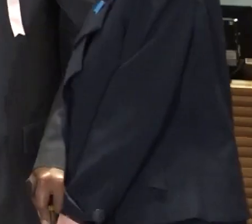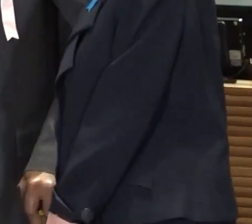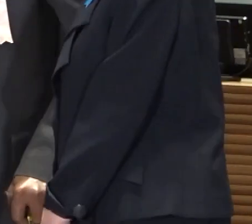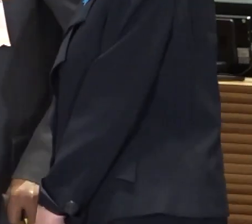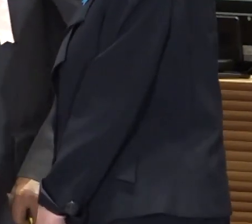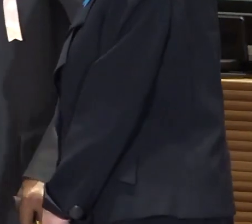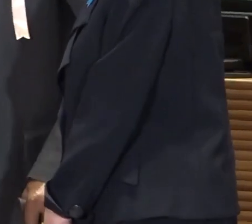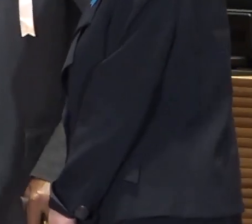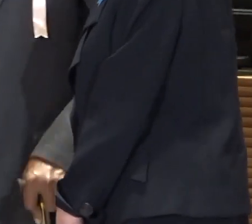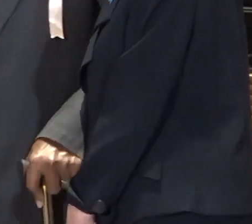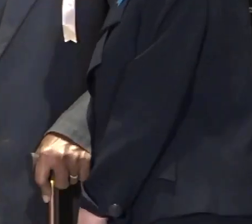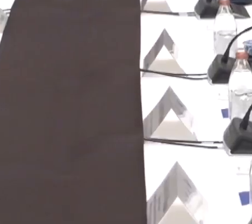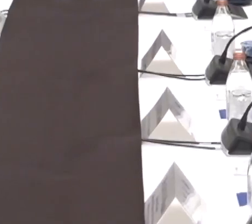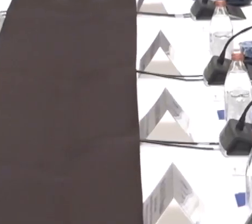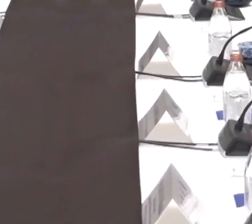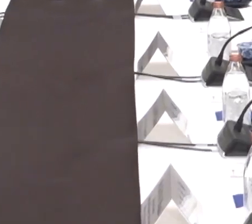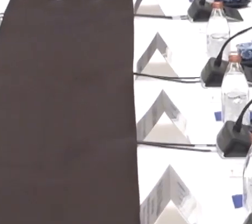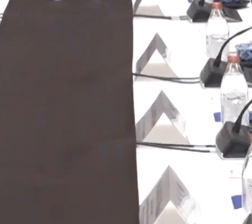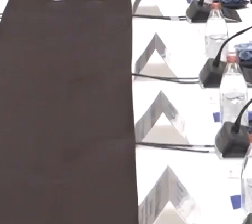Islands Forum